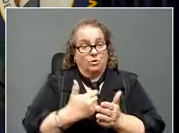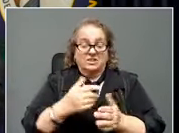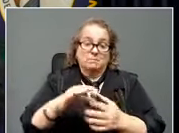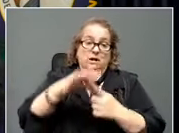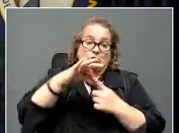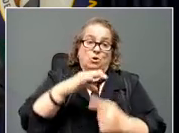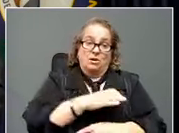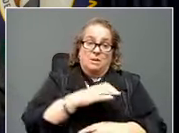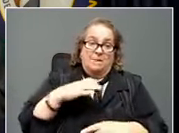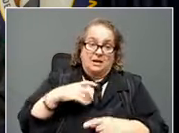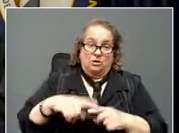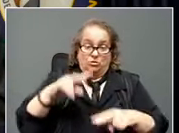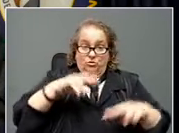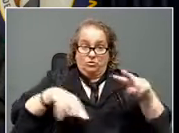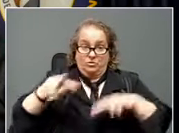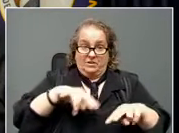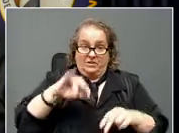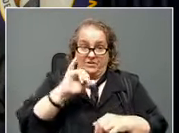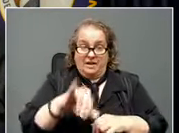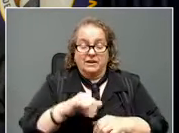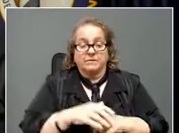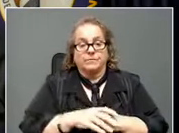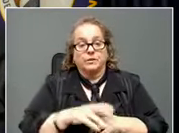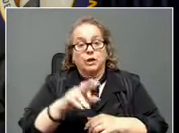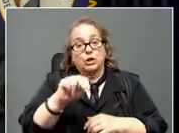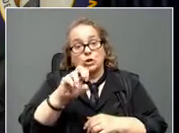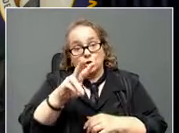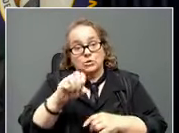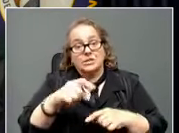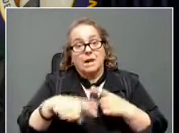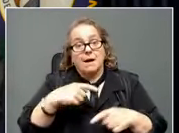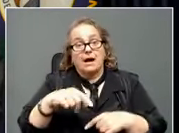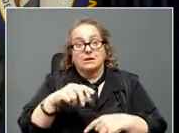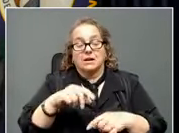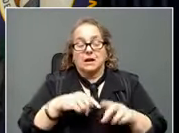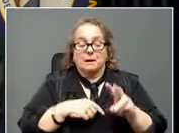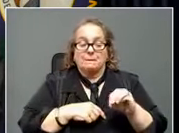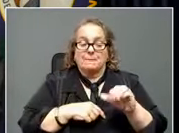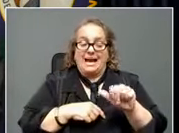Well, certainly the news out about Medina Spirit